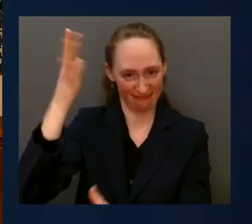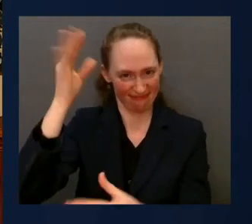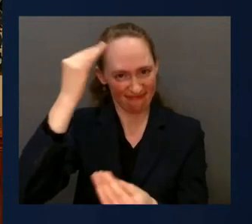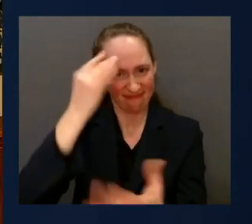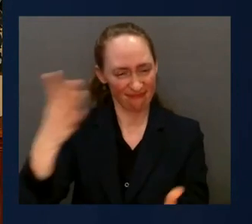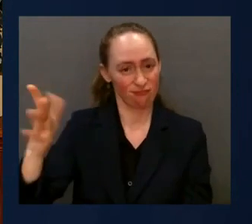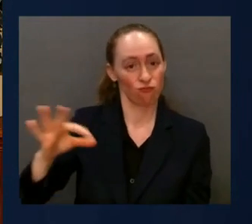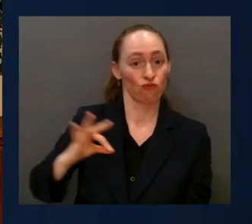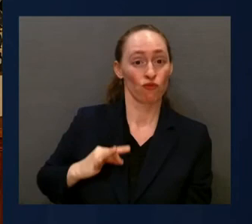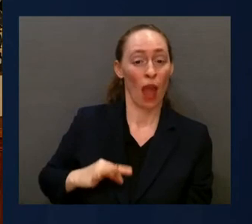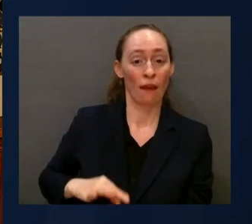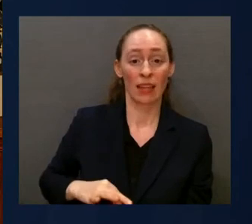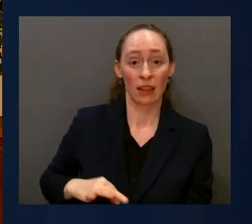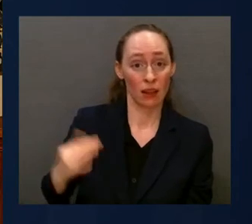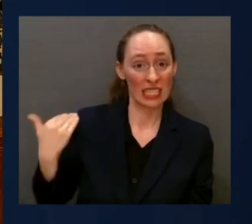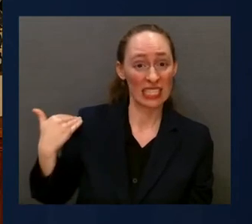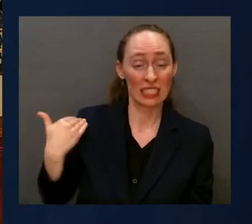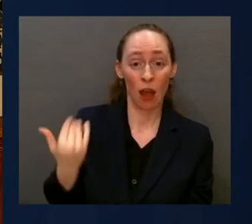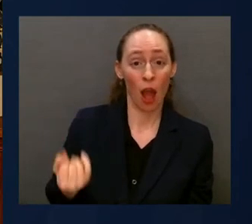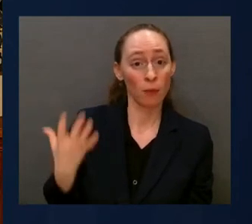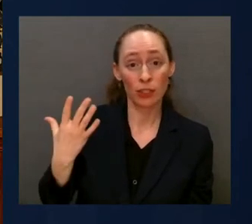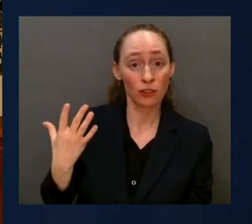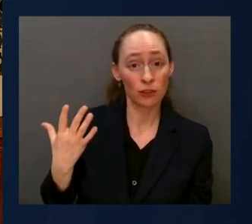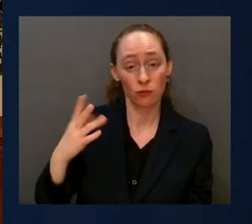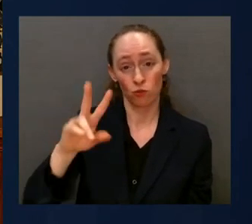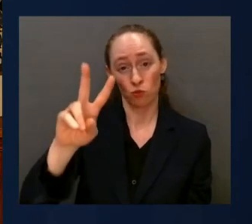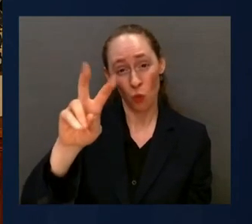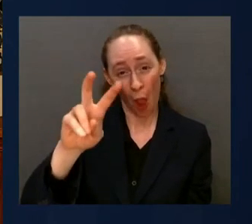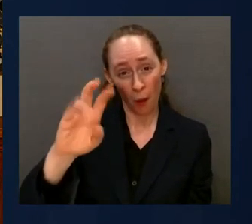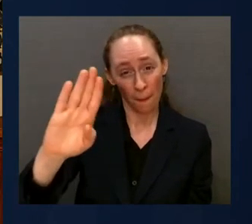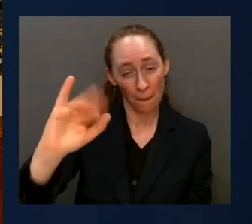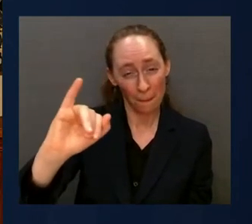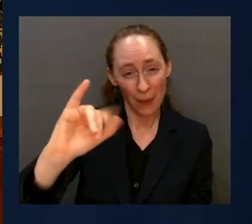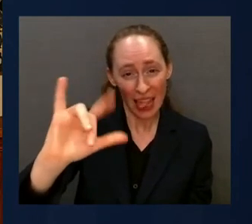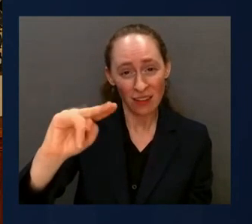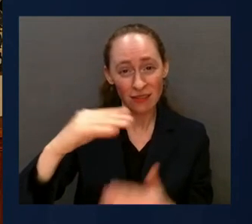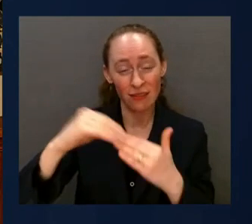$200 billion in the midst of a global energy crisis.